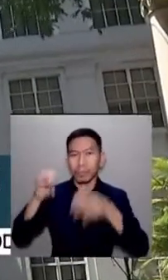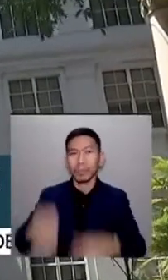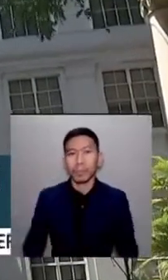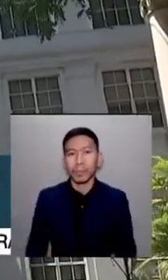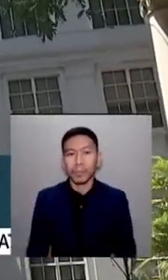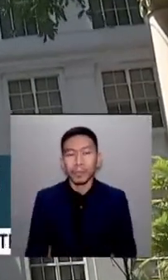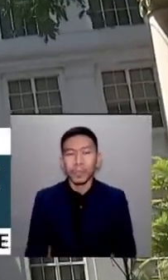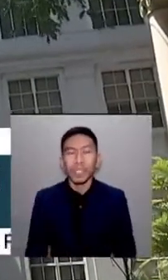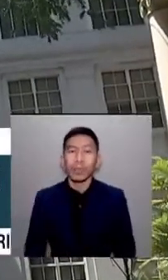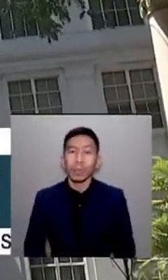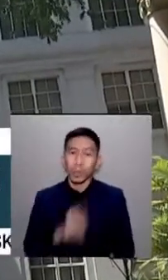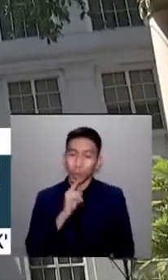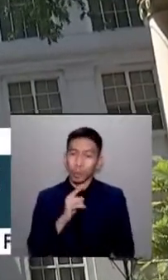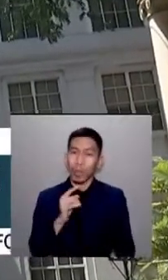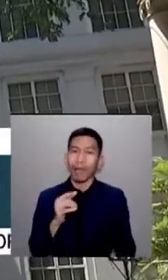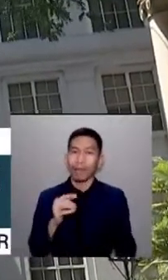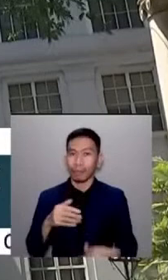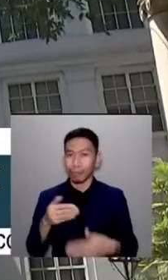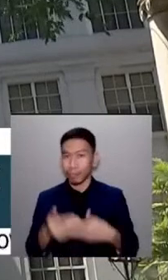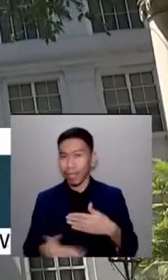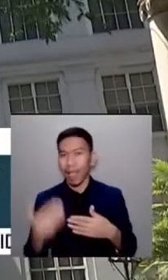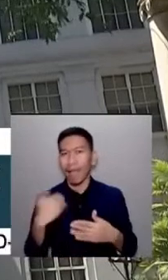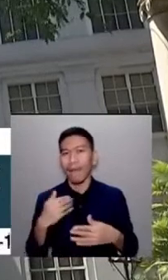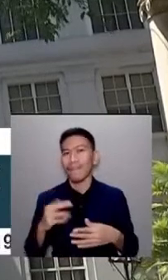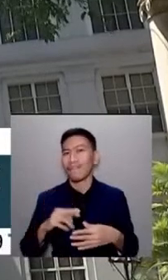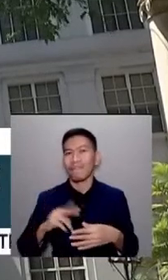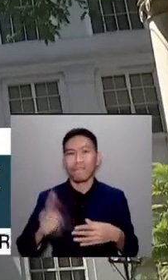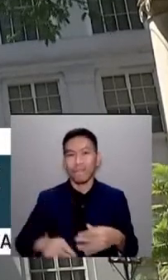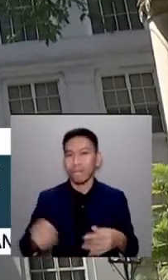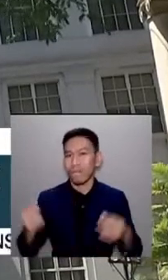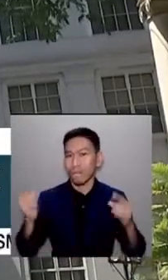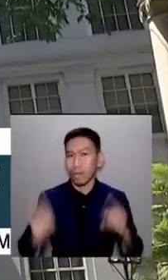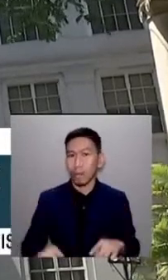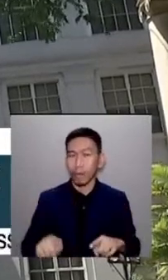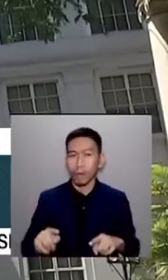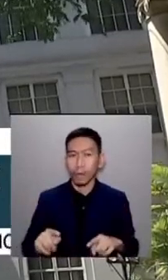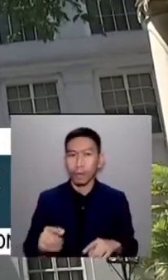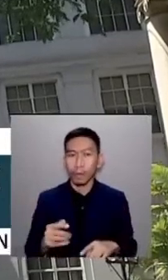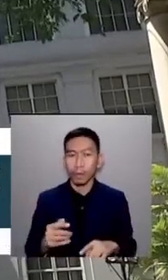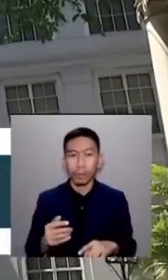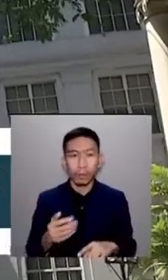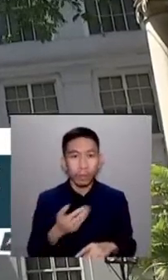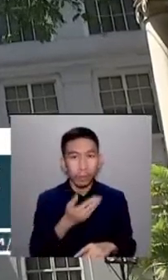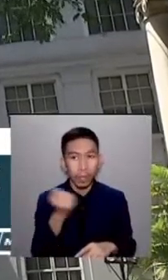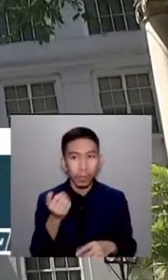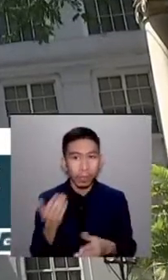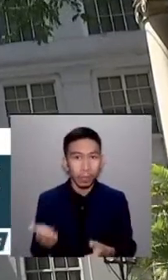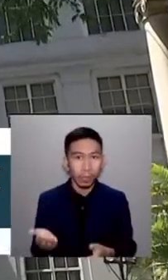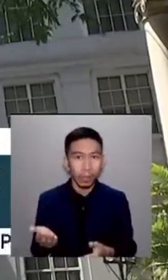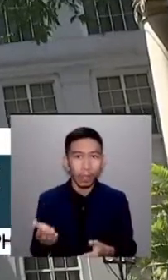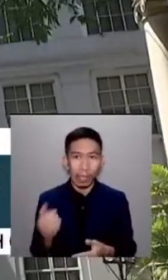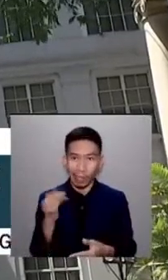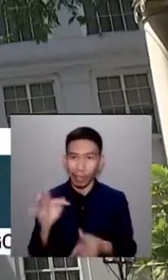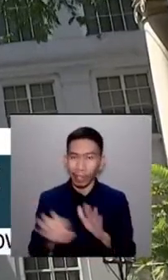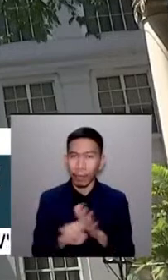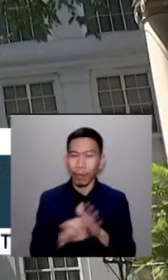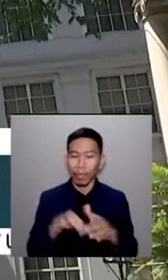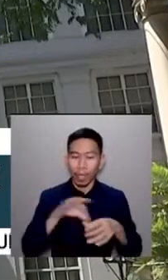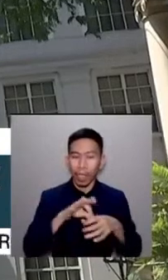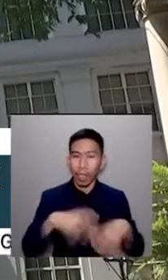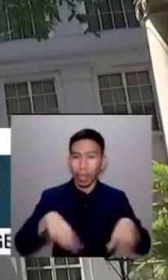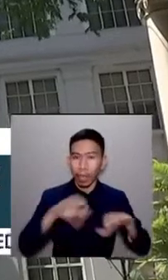consequences. What if they are DQ'd in the Supreme Court after the election? What's going to